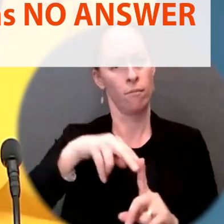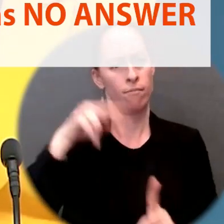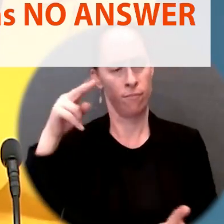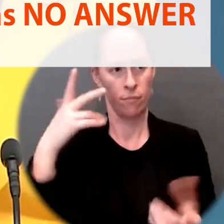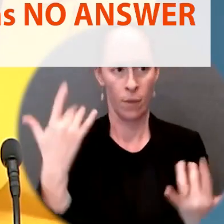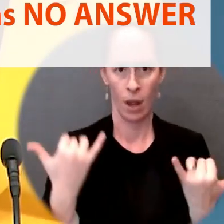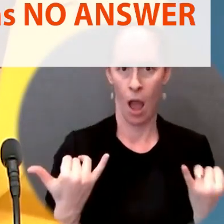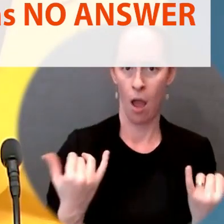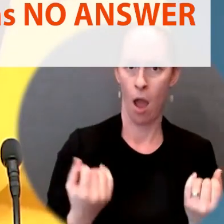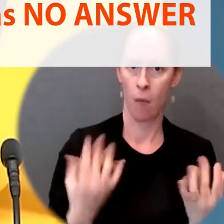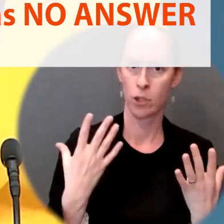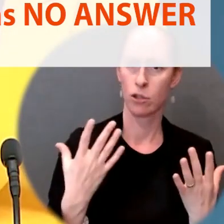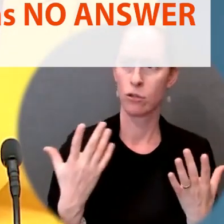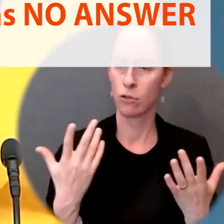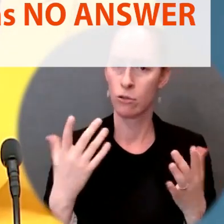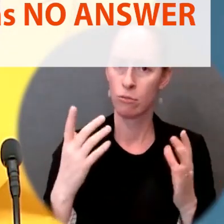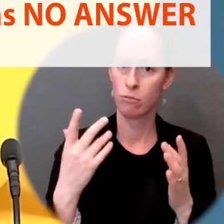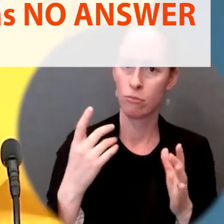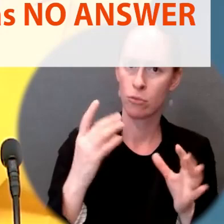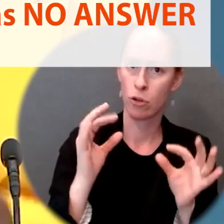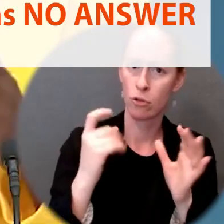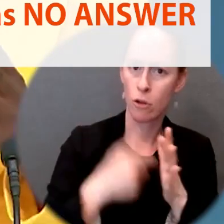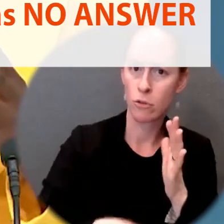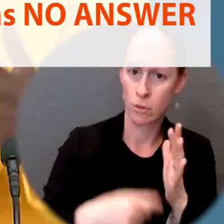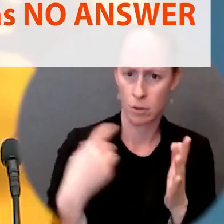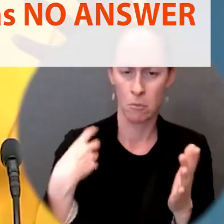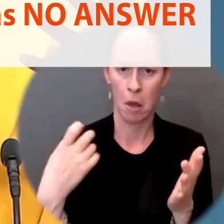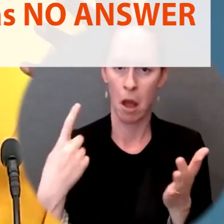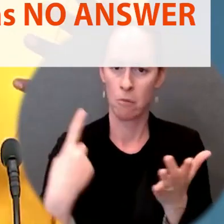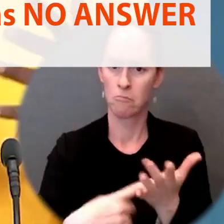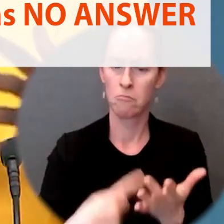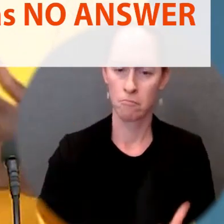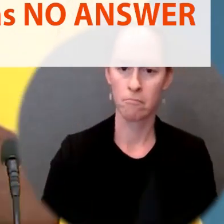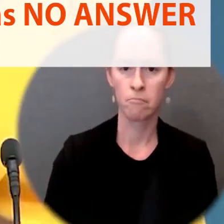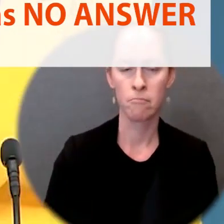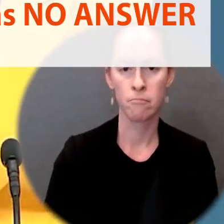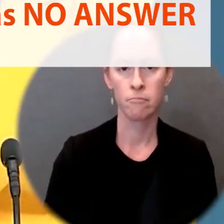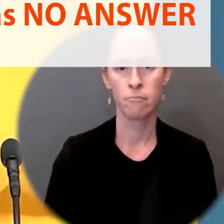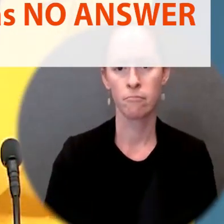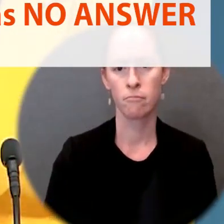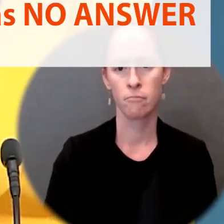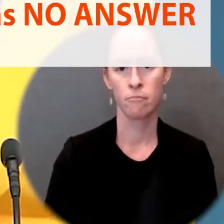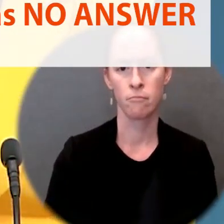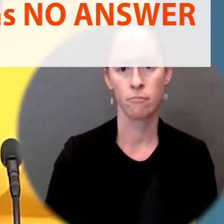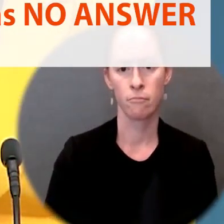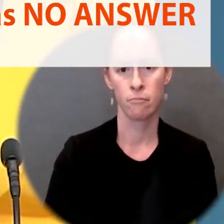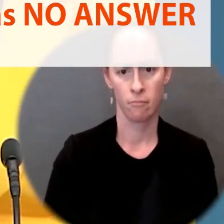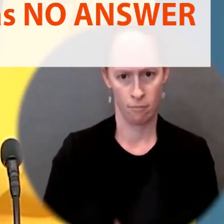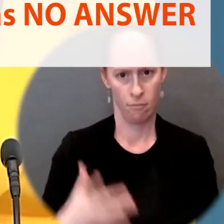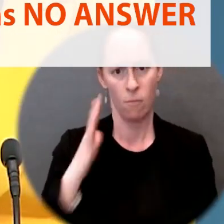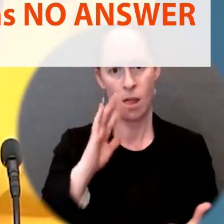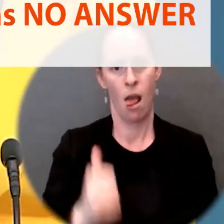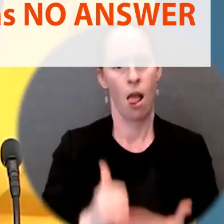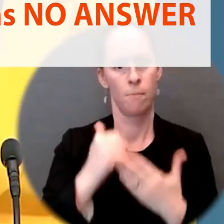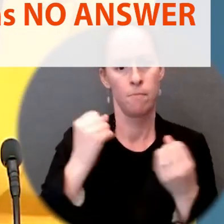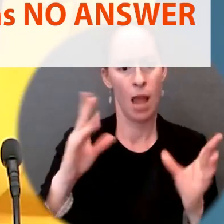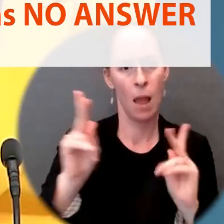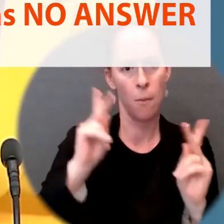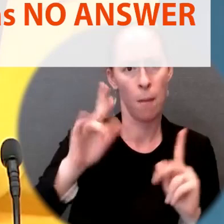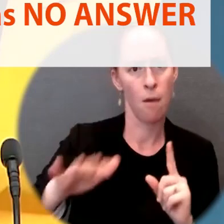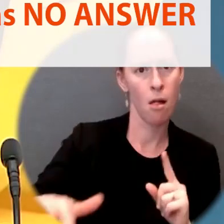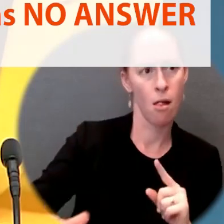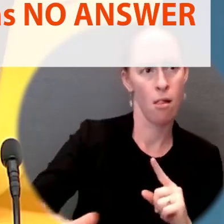for Americans, I think that's important when you think about how inflation has increased costs